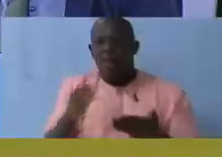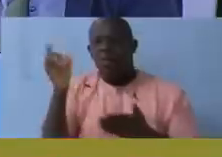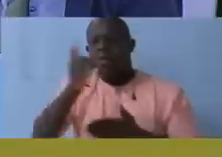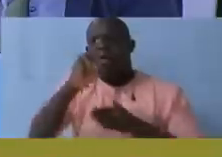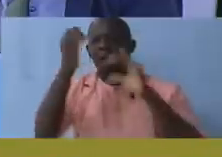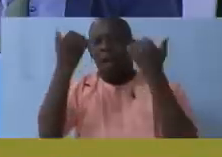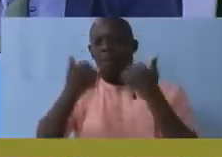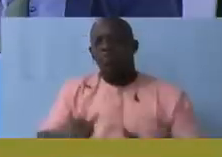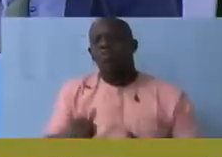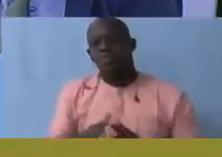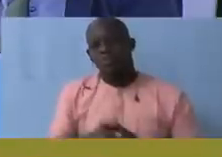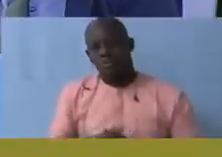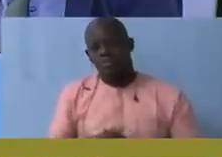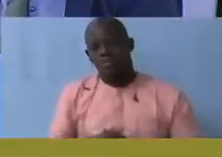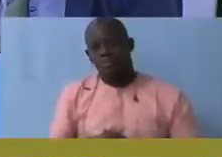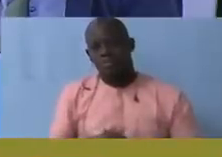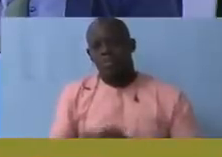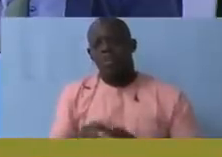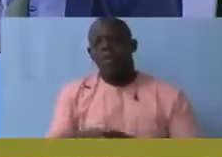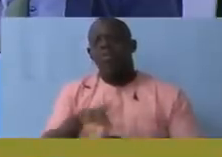Yes, he introduced me to his staff.